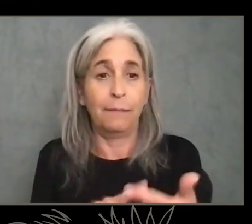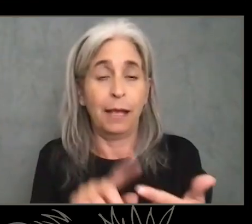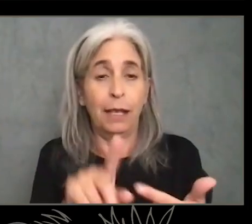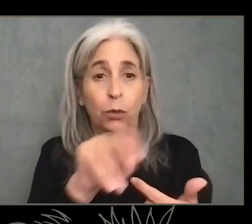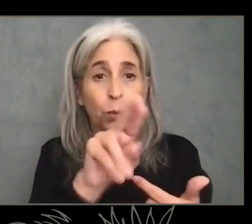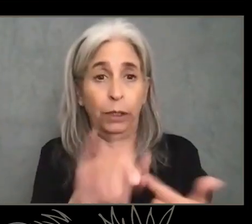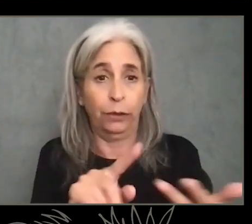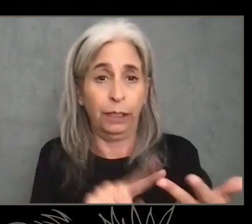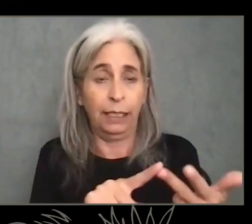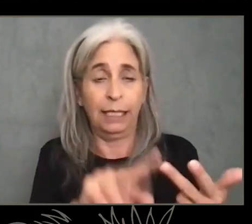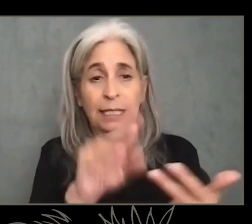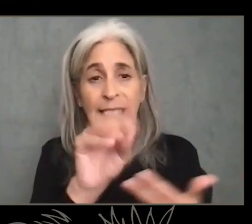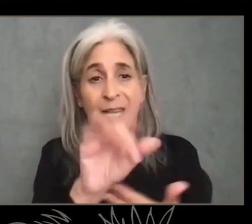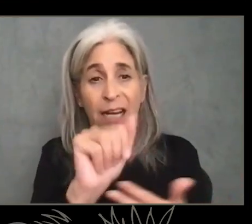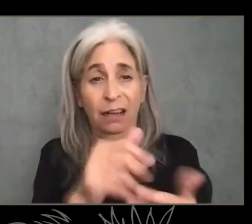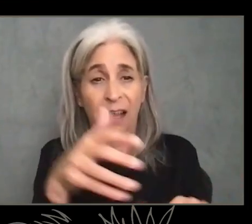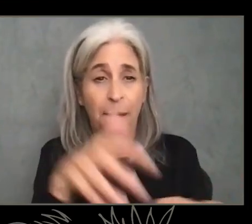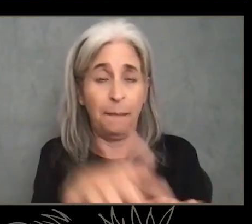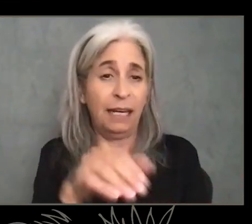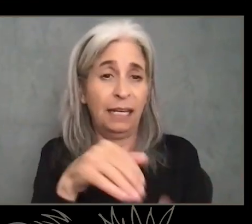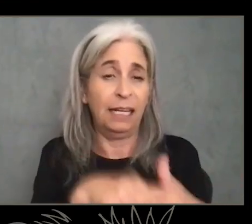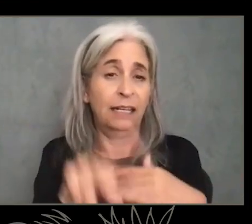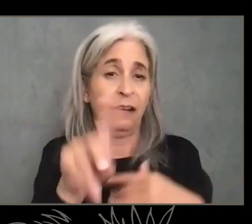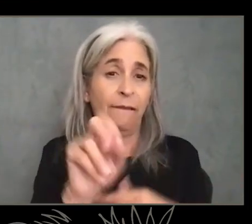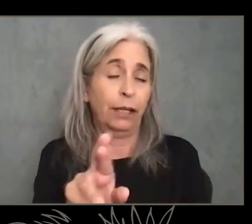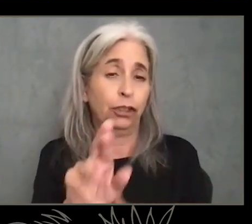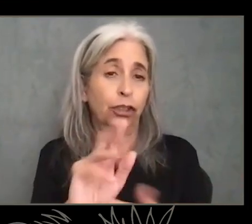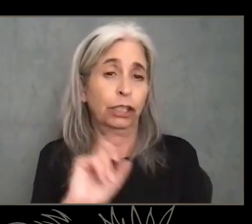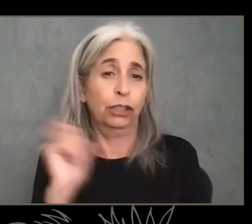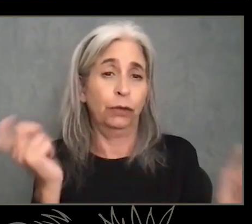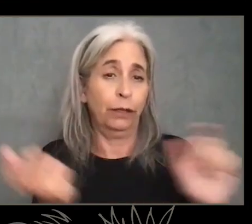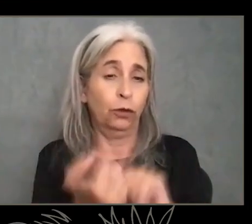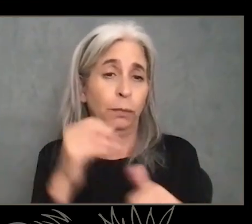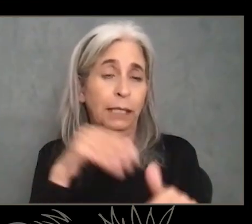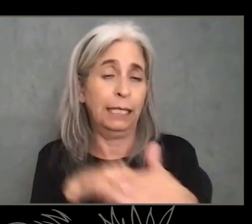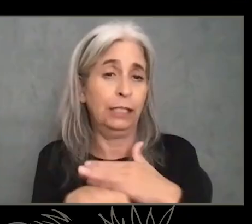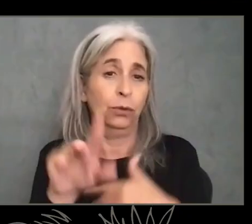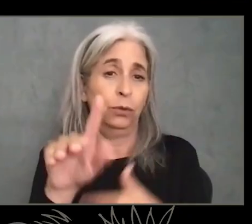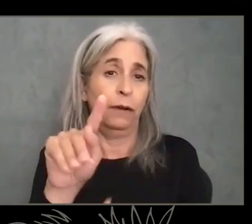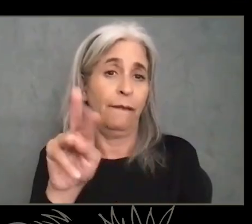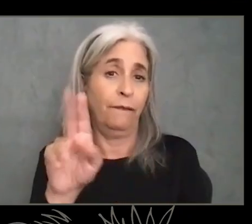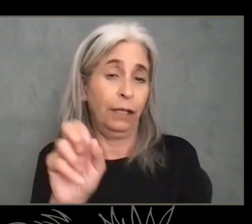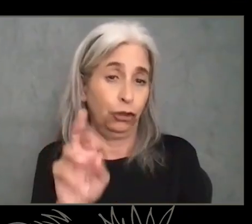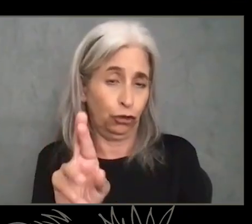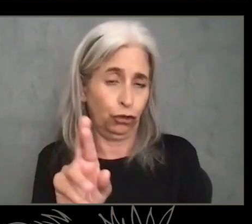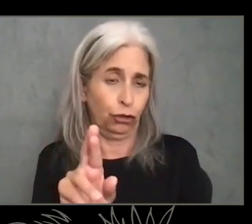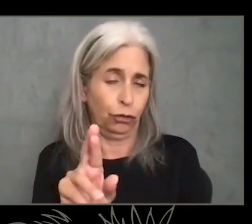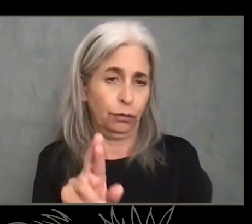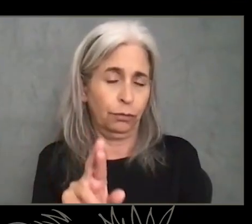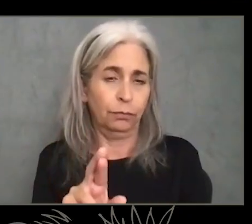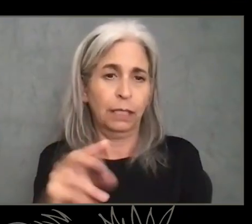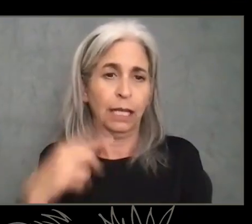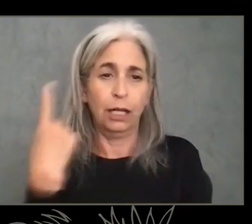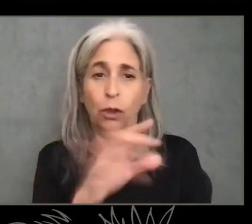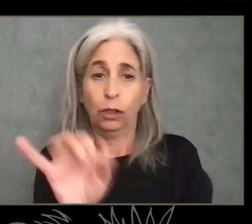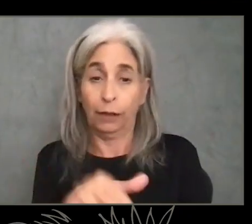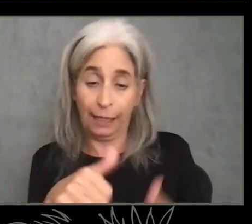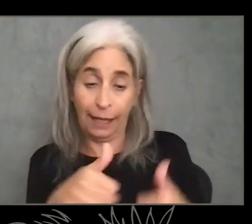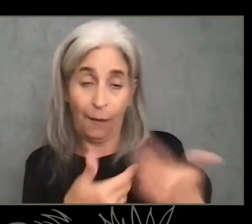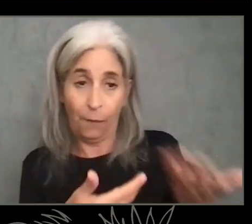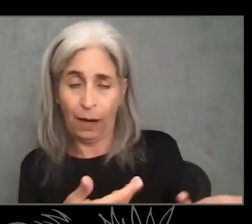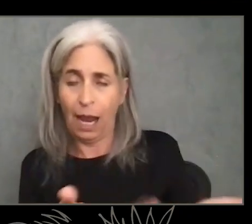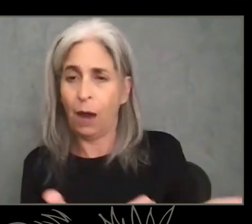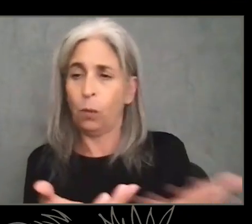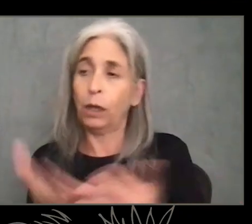my data embedded into a vector or transform into a vector. And this is how it would look. So today, I